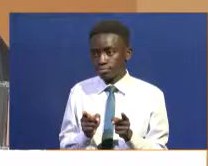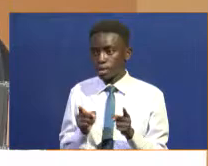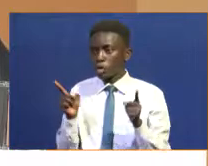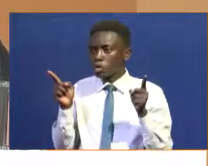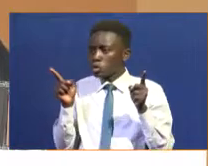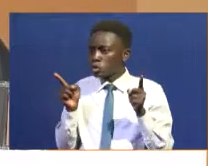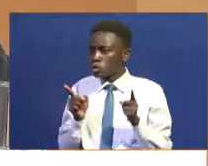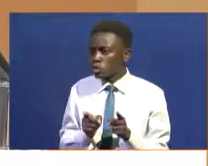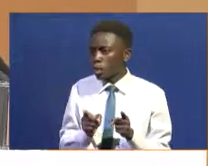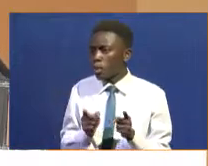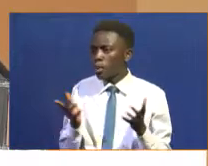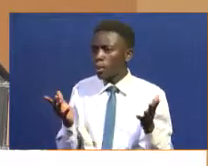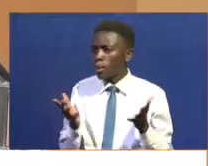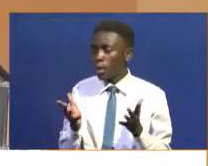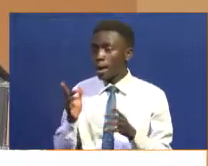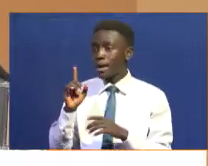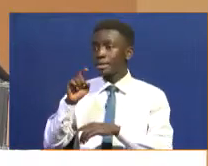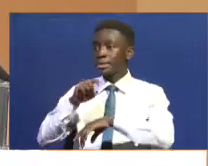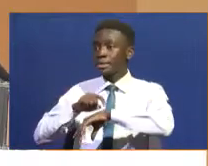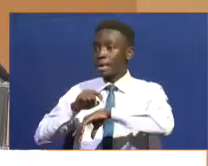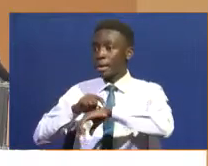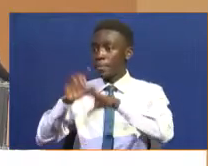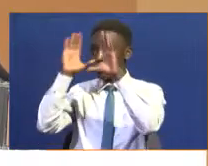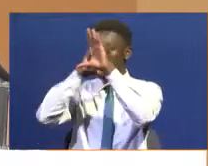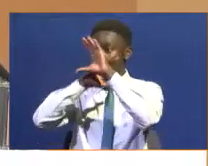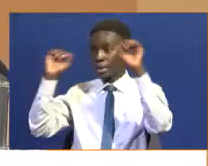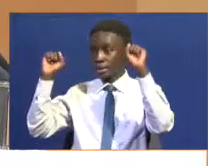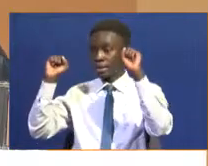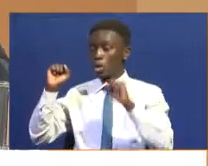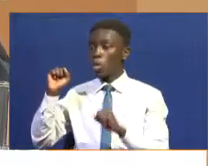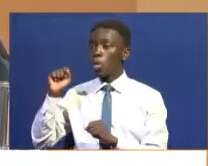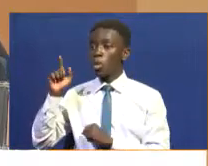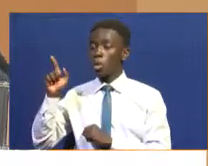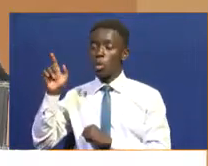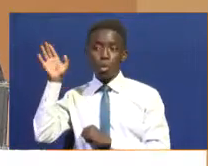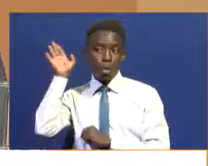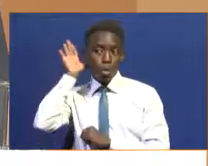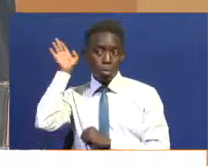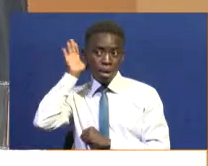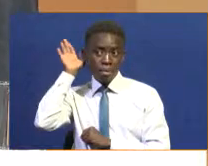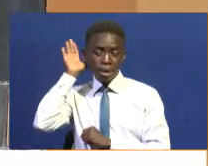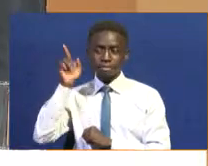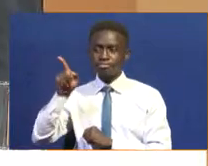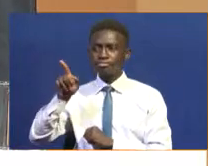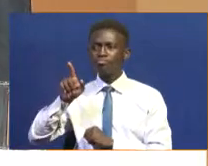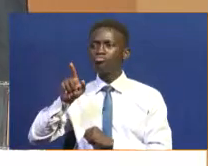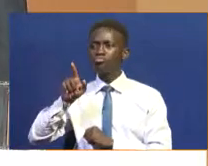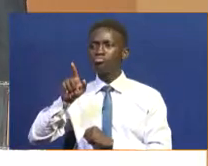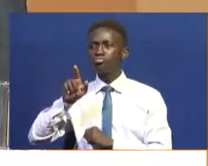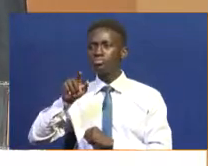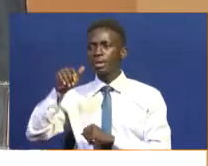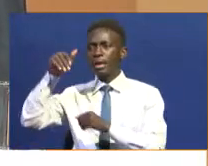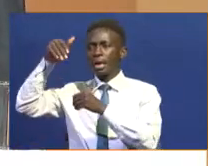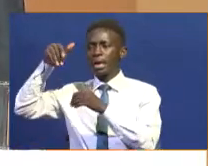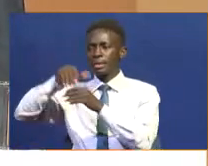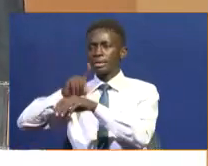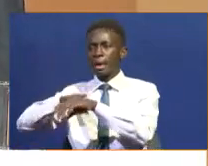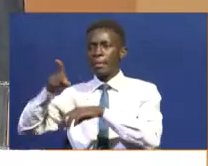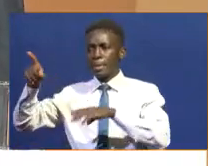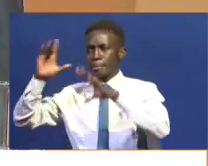on the fast track, which when the President Obama was handing the United States. Yeah. And so